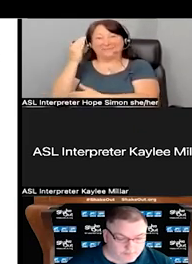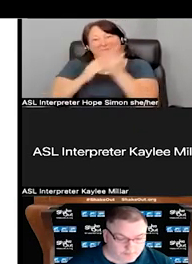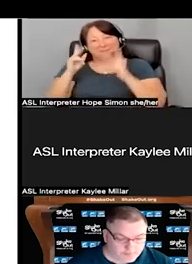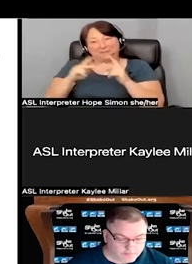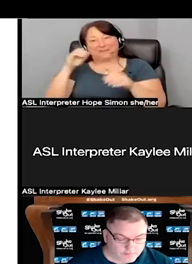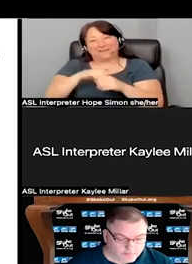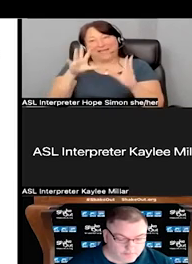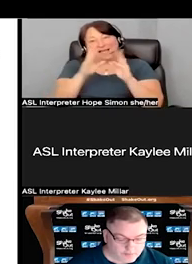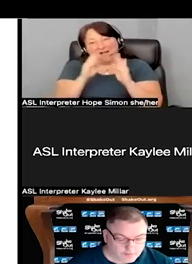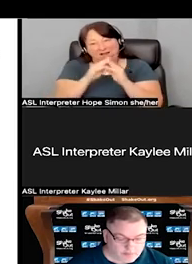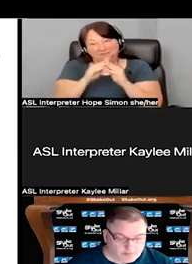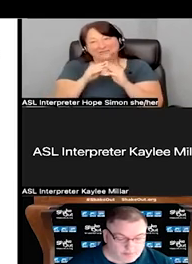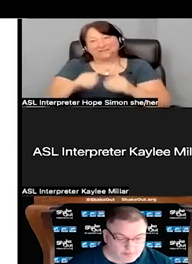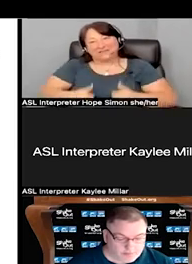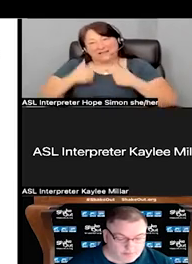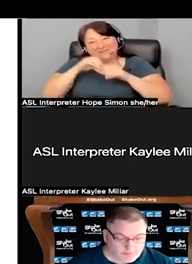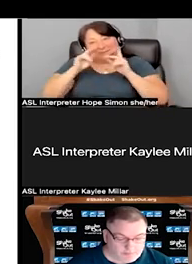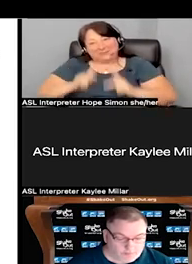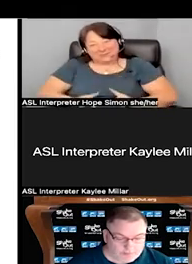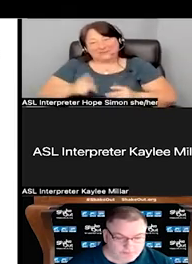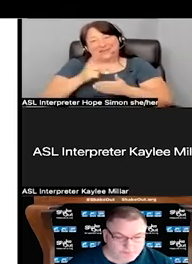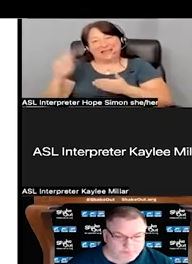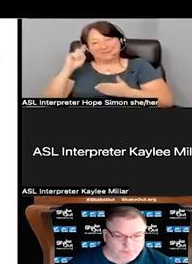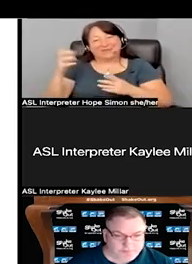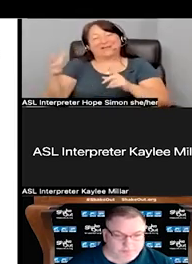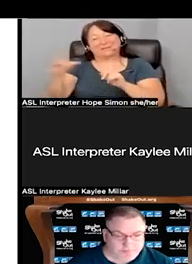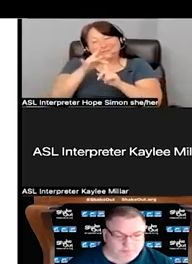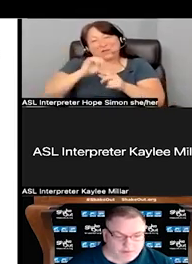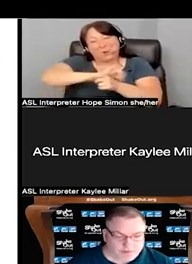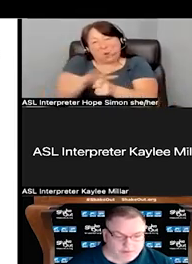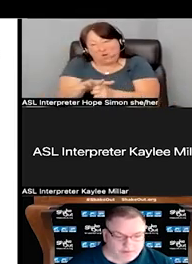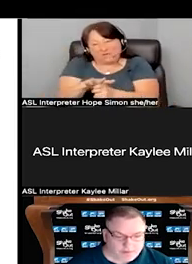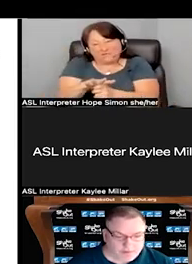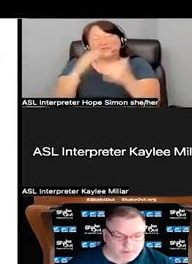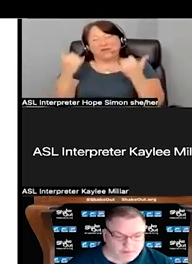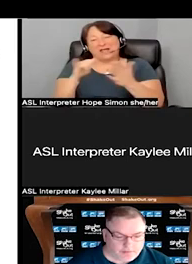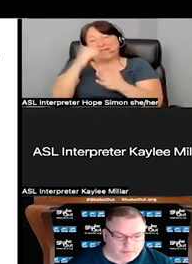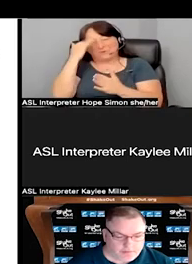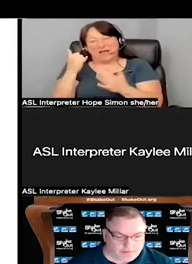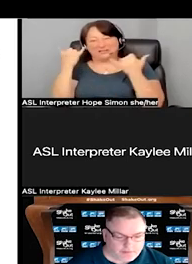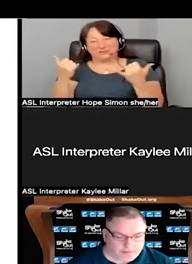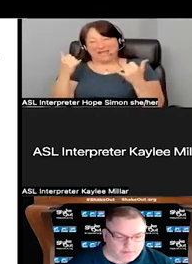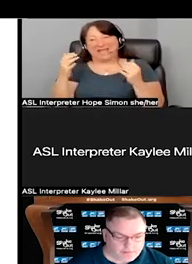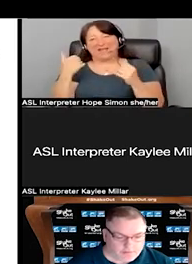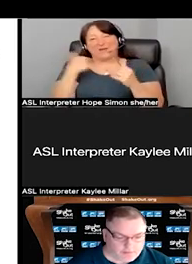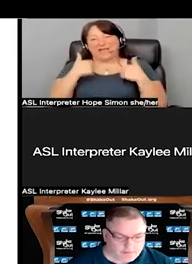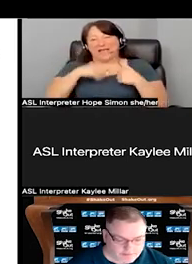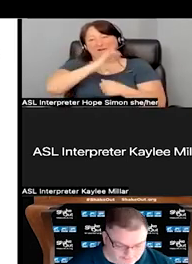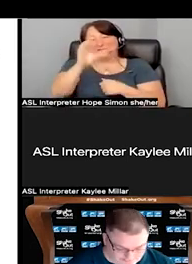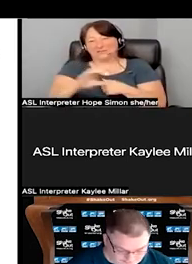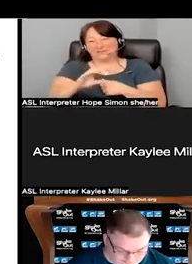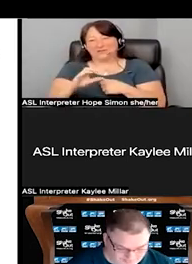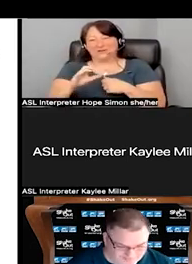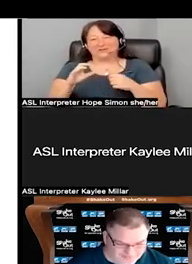COVID, so that's why we had to change it to a virtual event. So anyway, there you go. That's my story, and I'm sticking